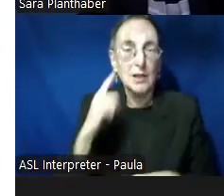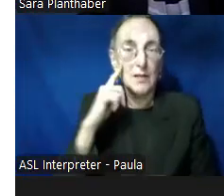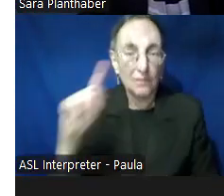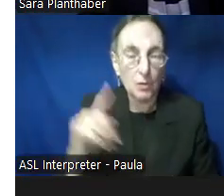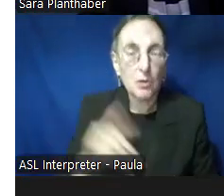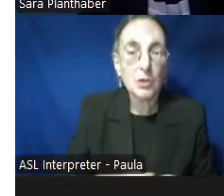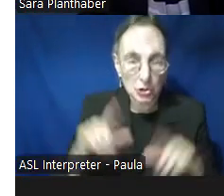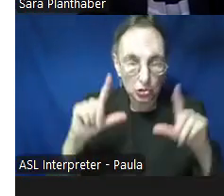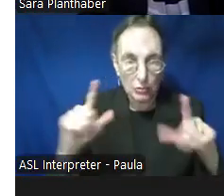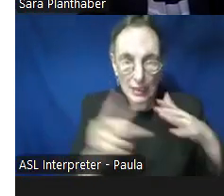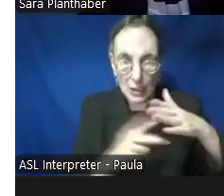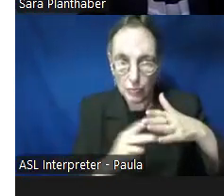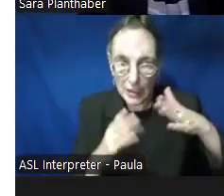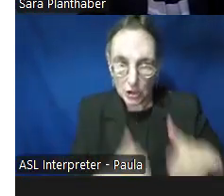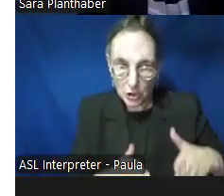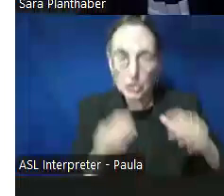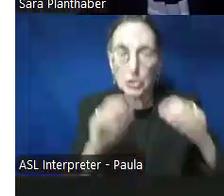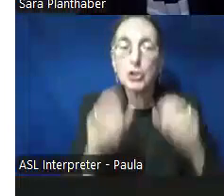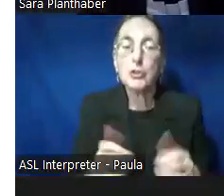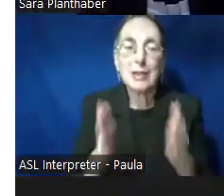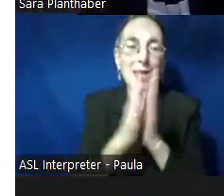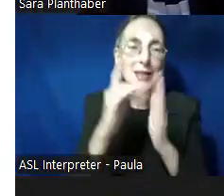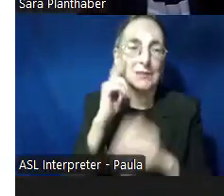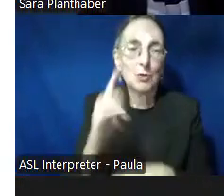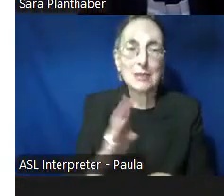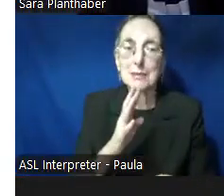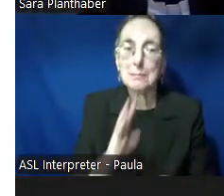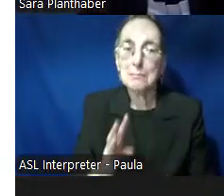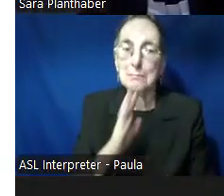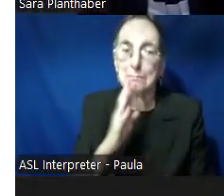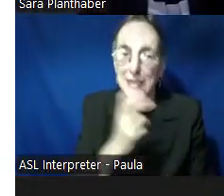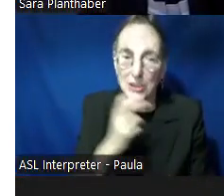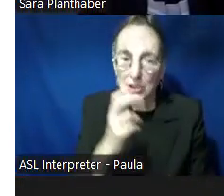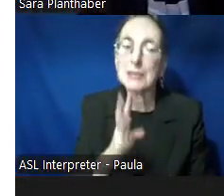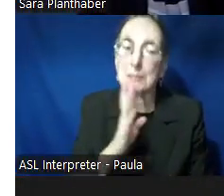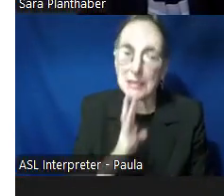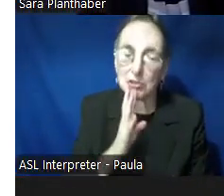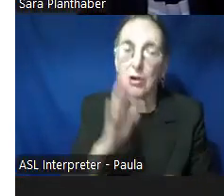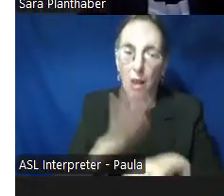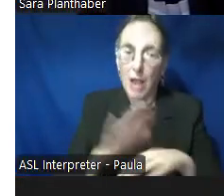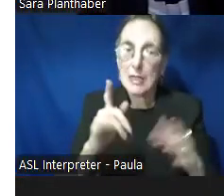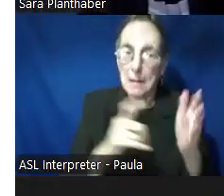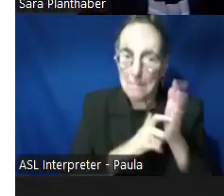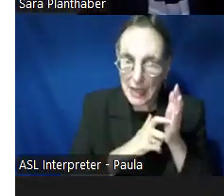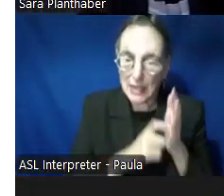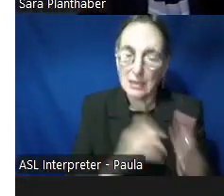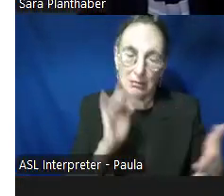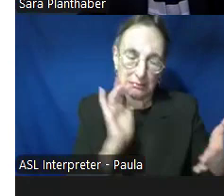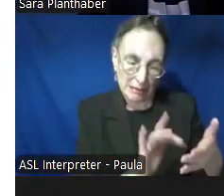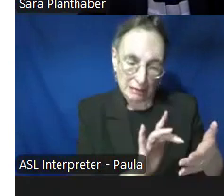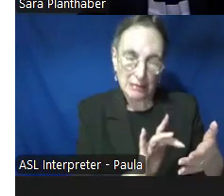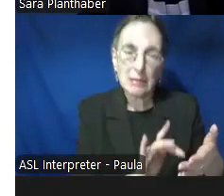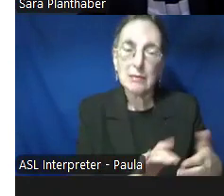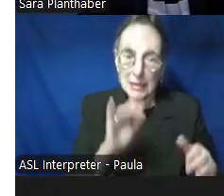chatter, you can request speech on demand by hitting the insert key, space bar, and the letter S on your